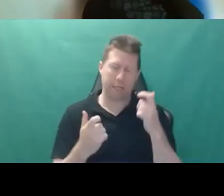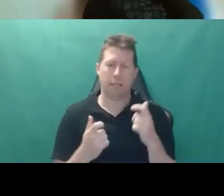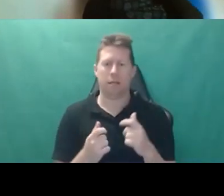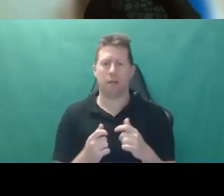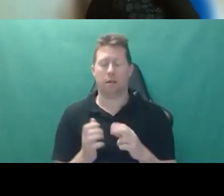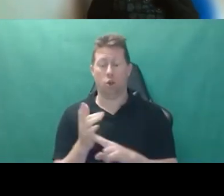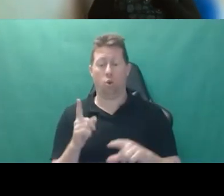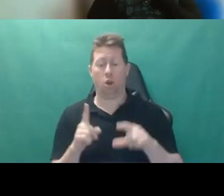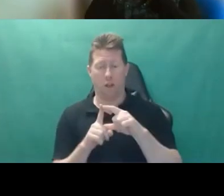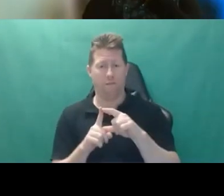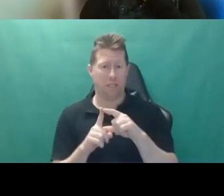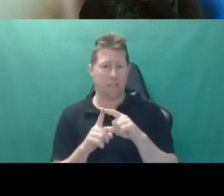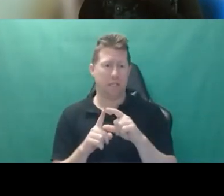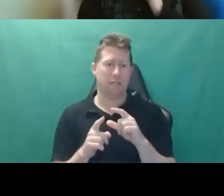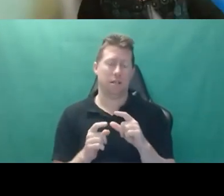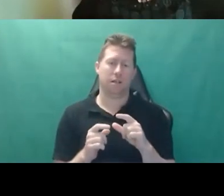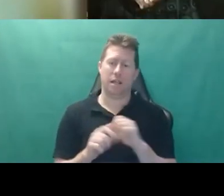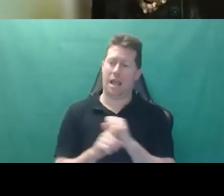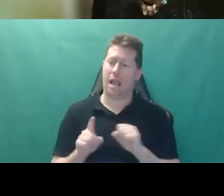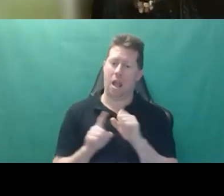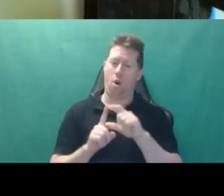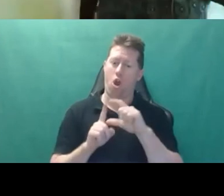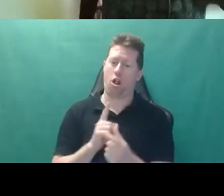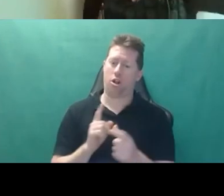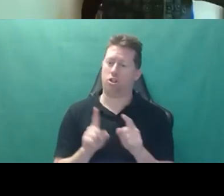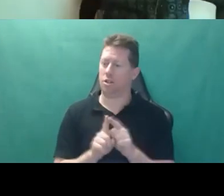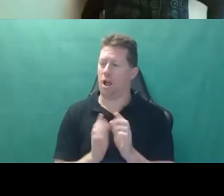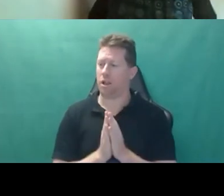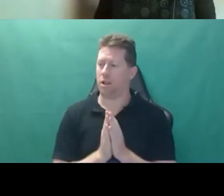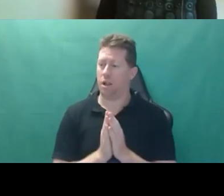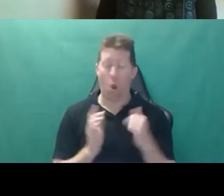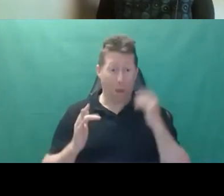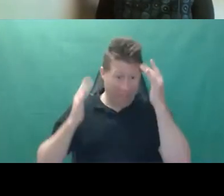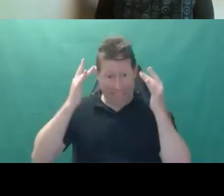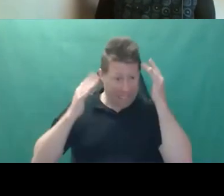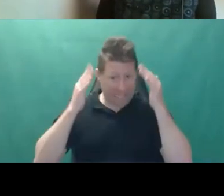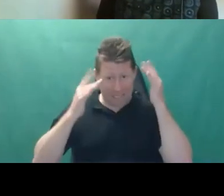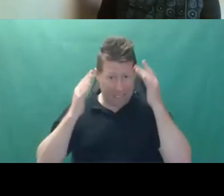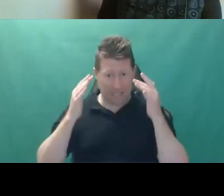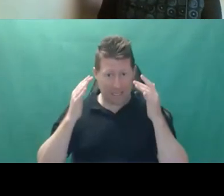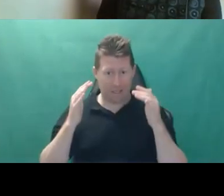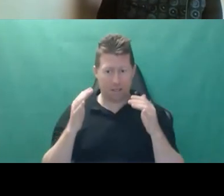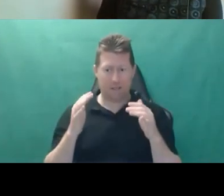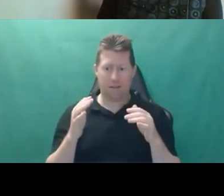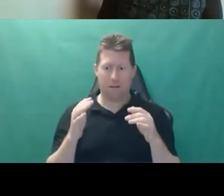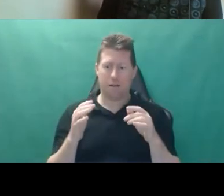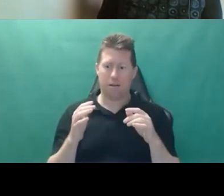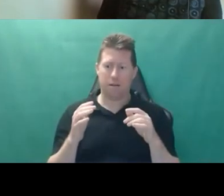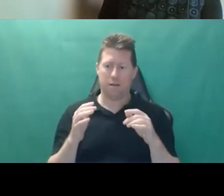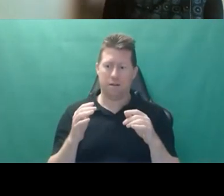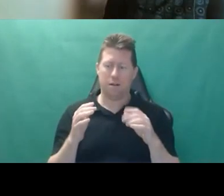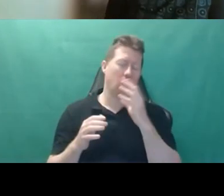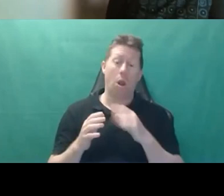neurodiversity. It's part of, you know, our culture's kind of sinking, you know, like the Titanic and we're just kind of